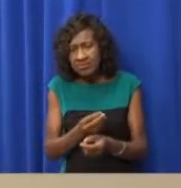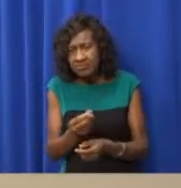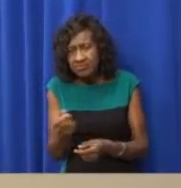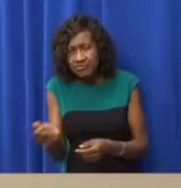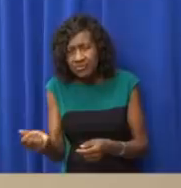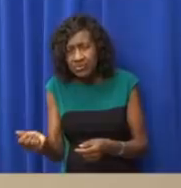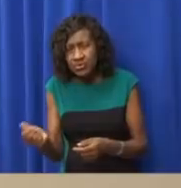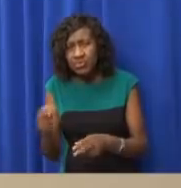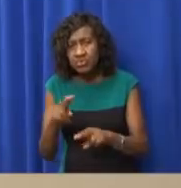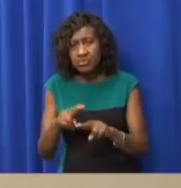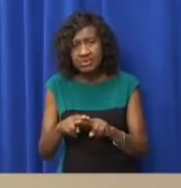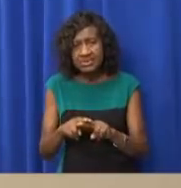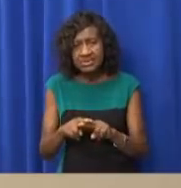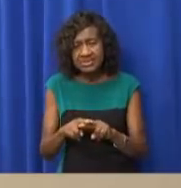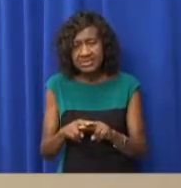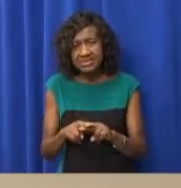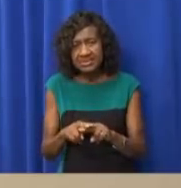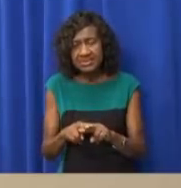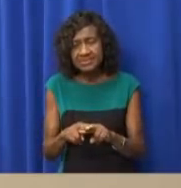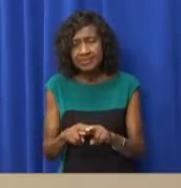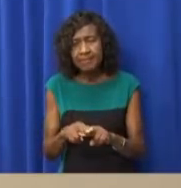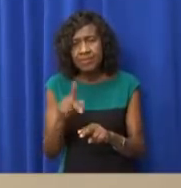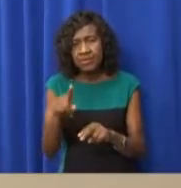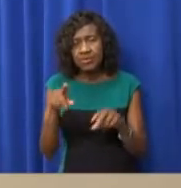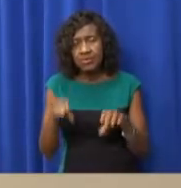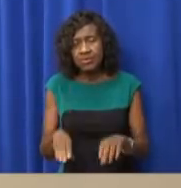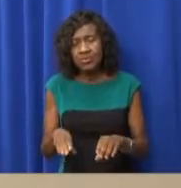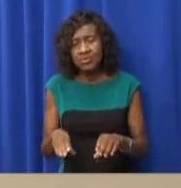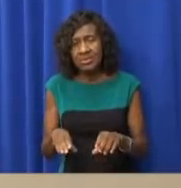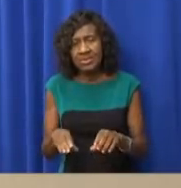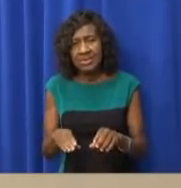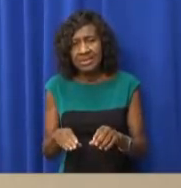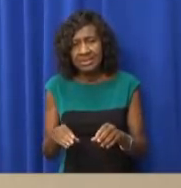to fly on that plane, you can book at